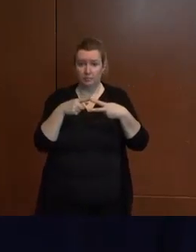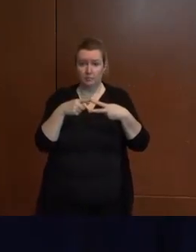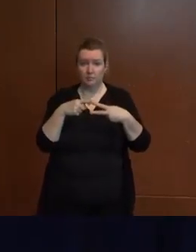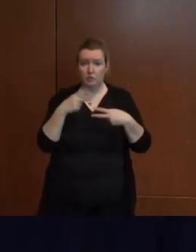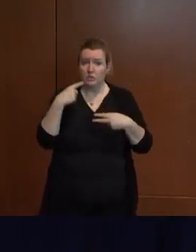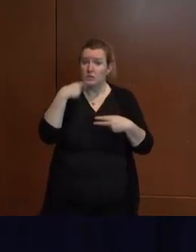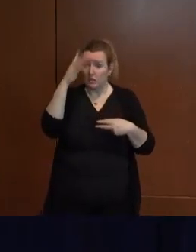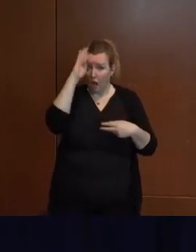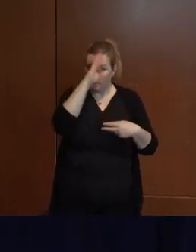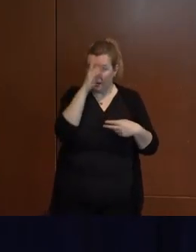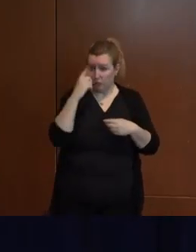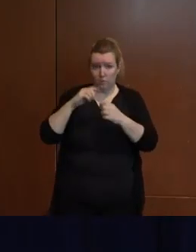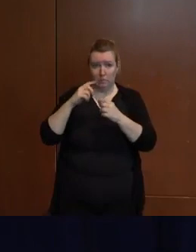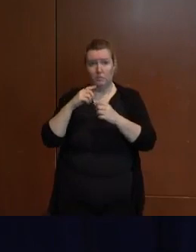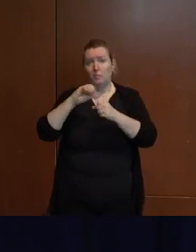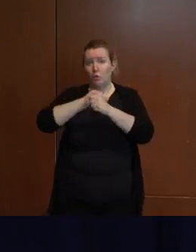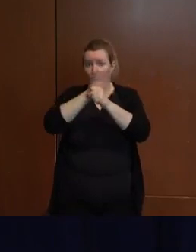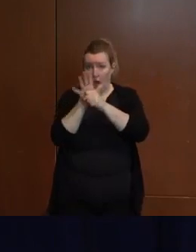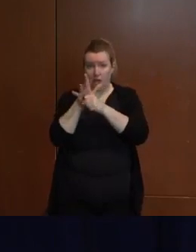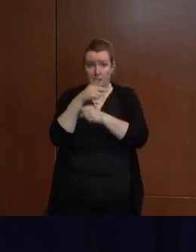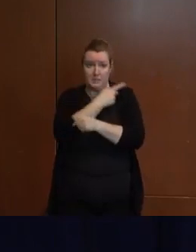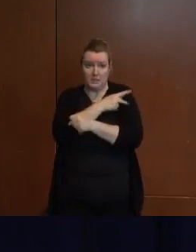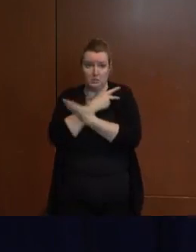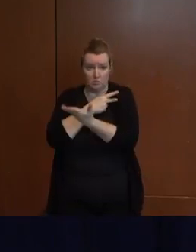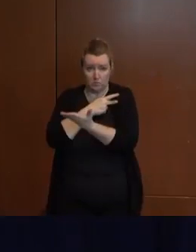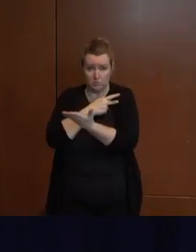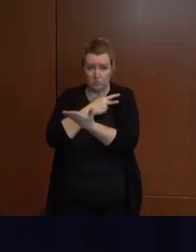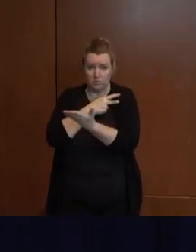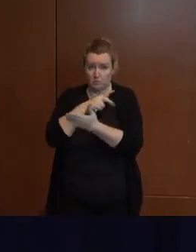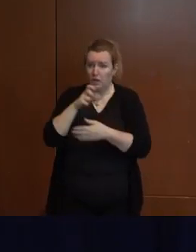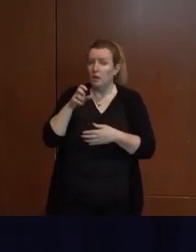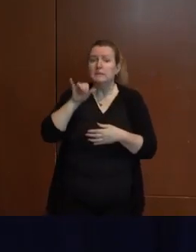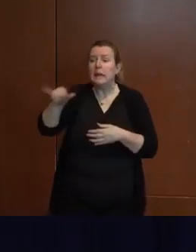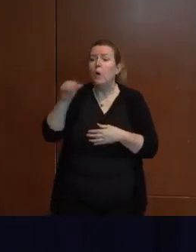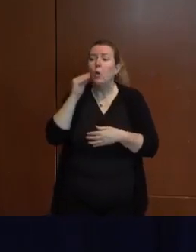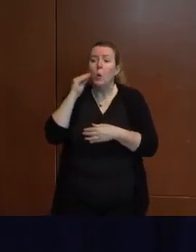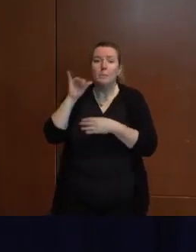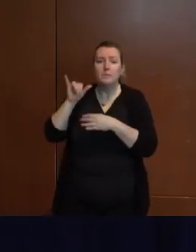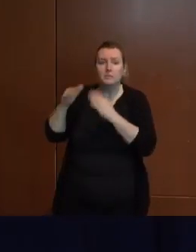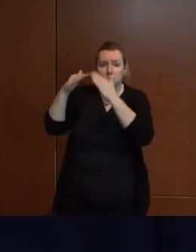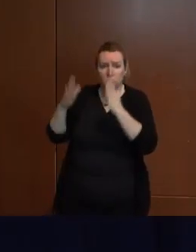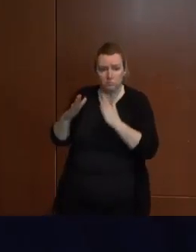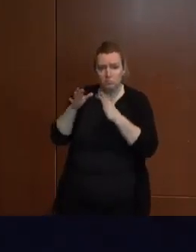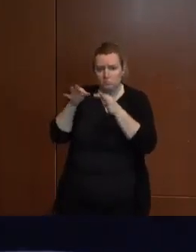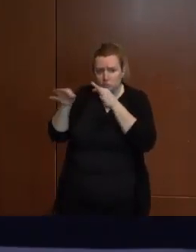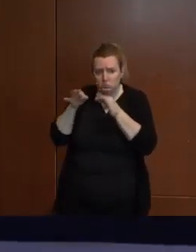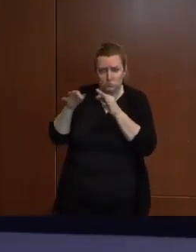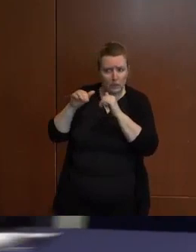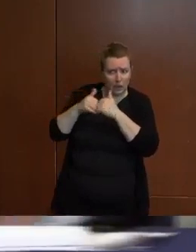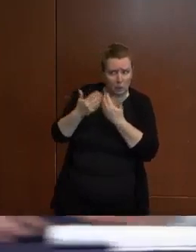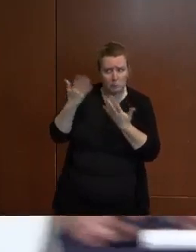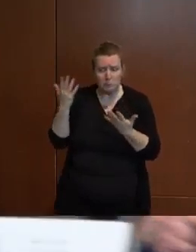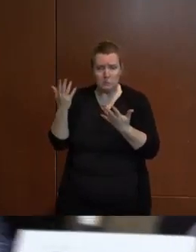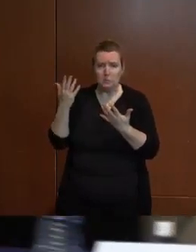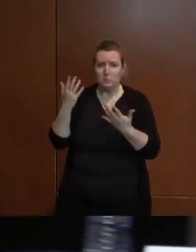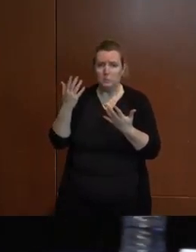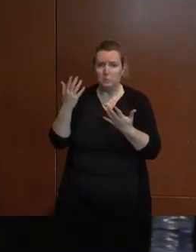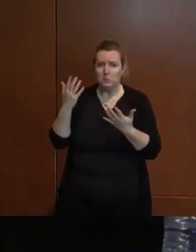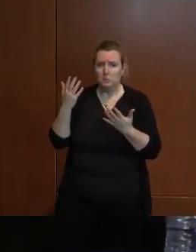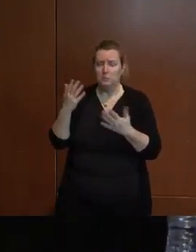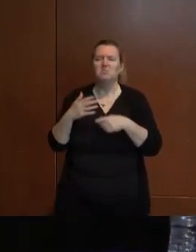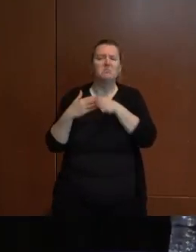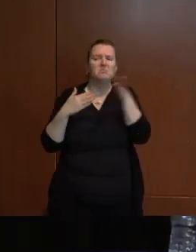great question, because the serial testing is really an important aspect. I'll let Ed. So there is guidance out